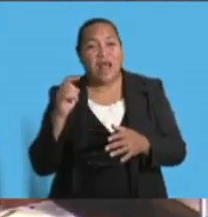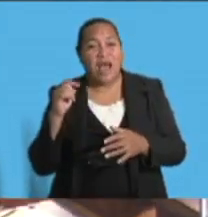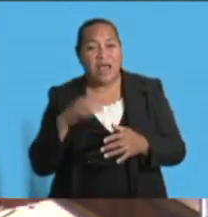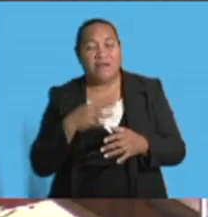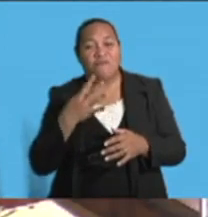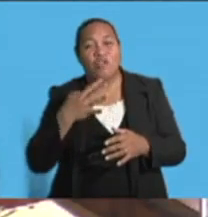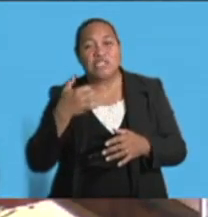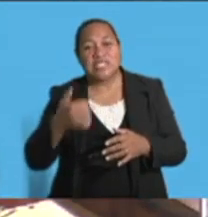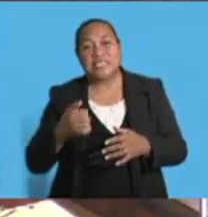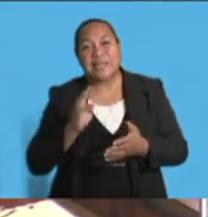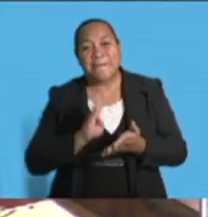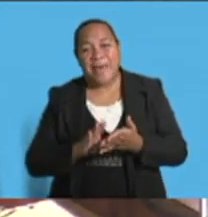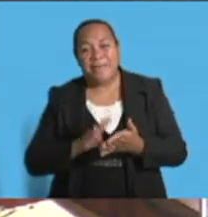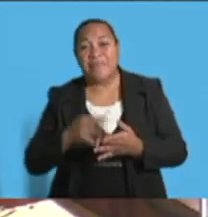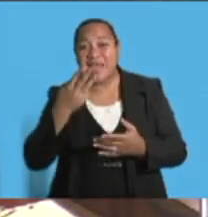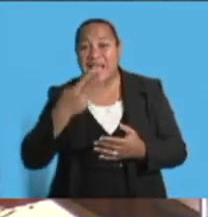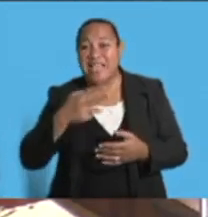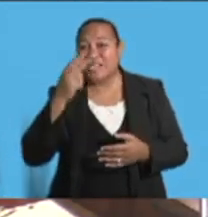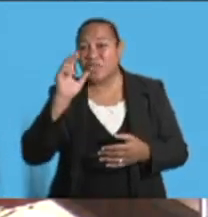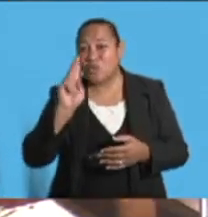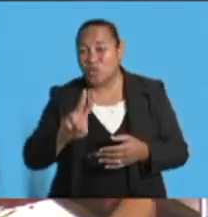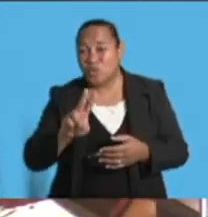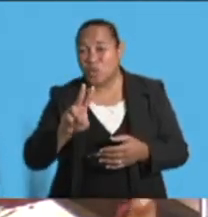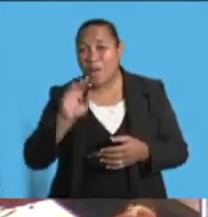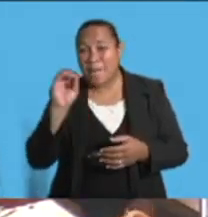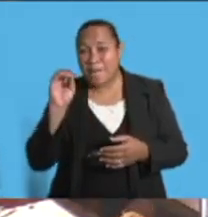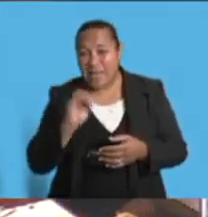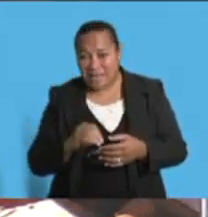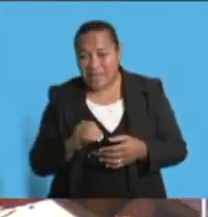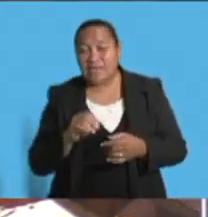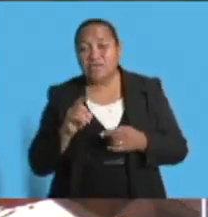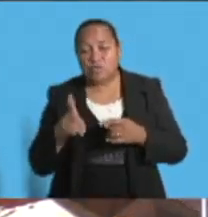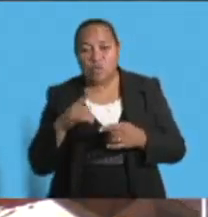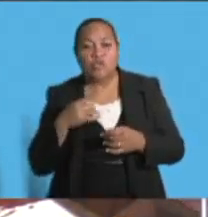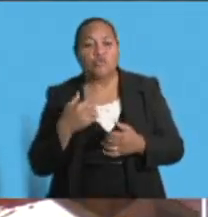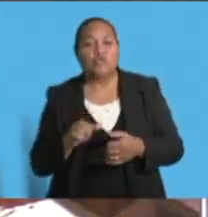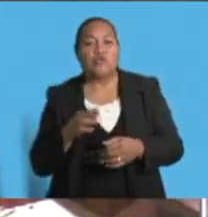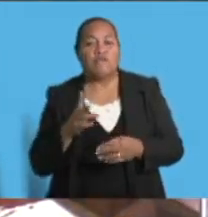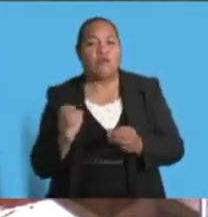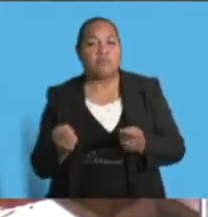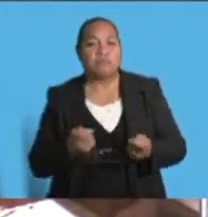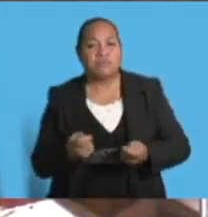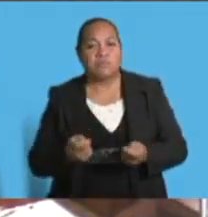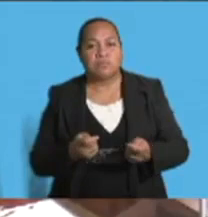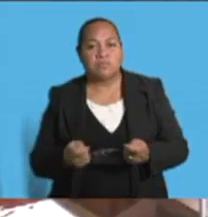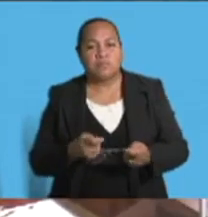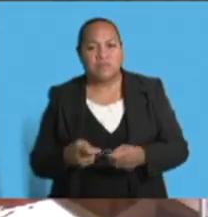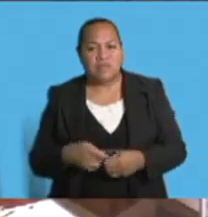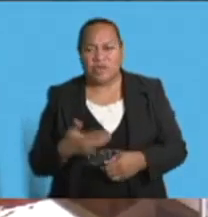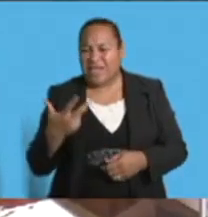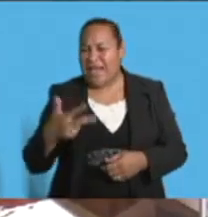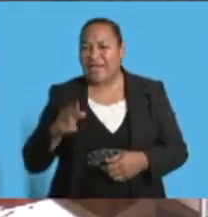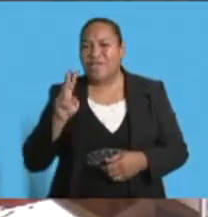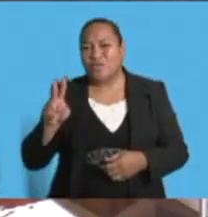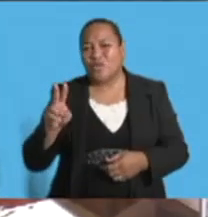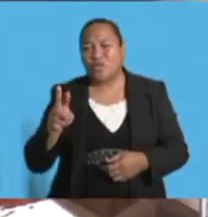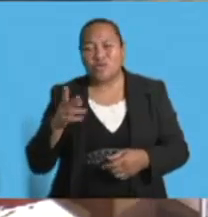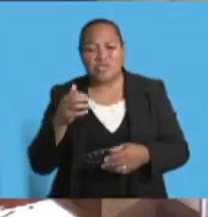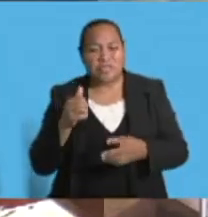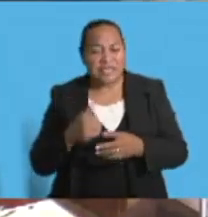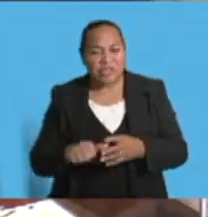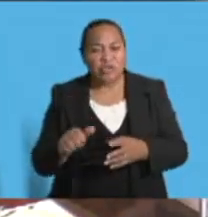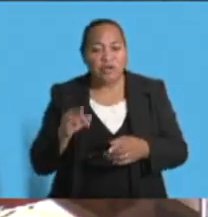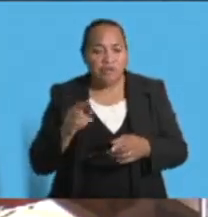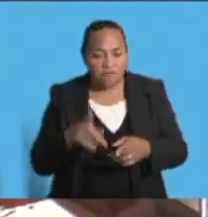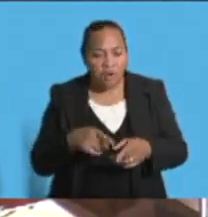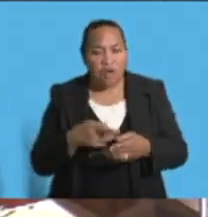million. 82% of that money was used as operating expenditure. 82% was just used for salaries and operating